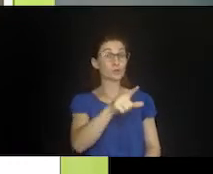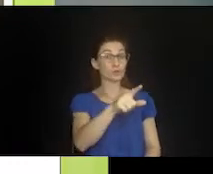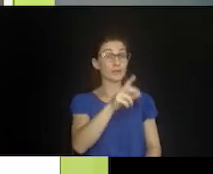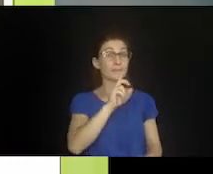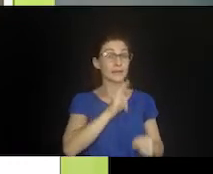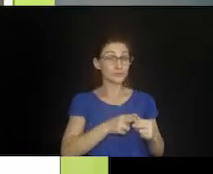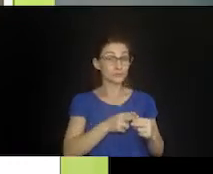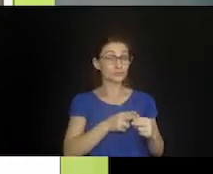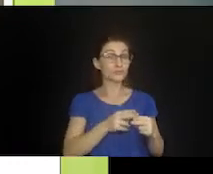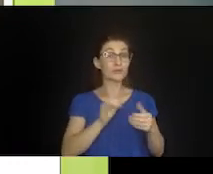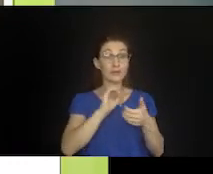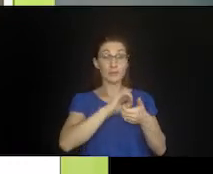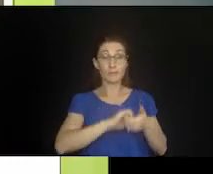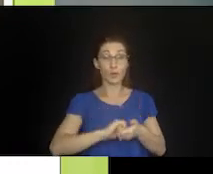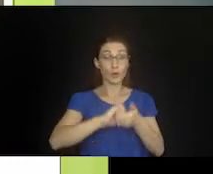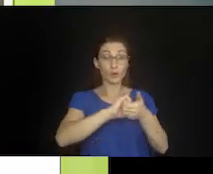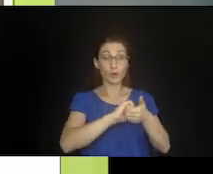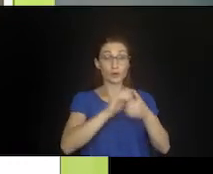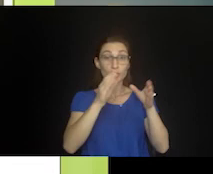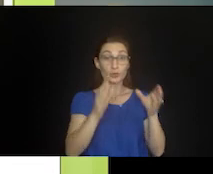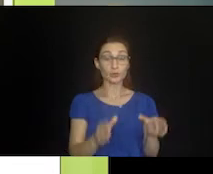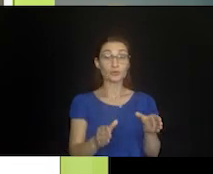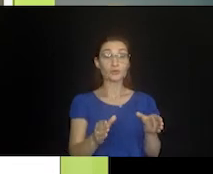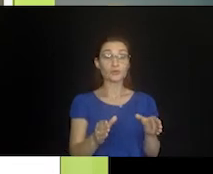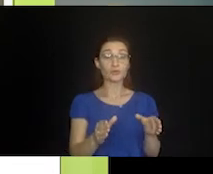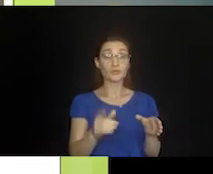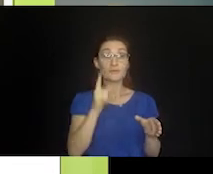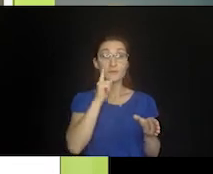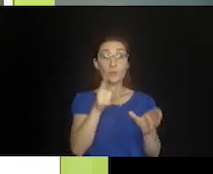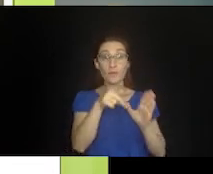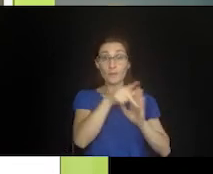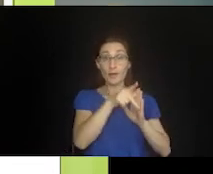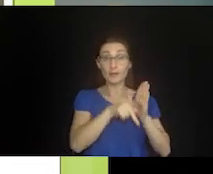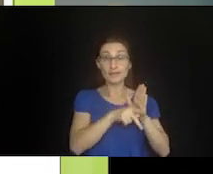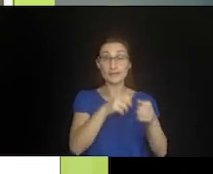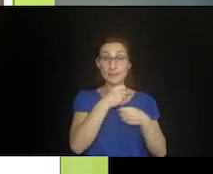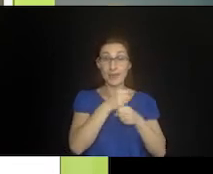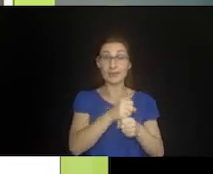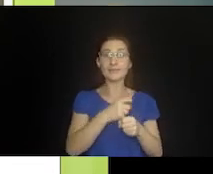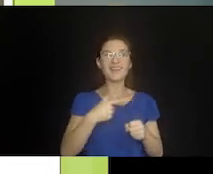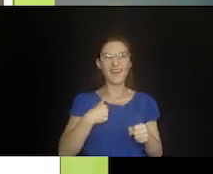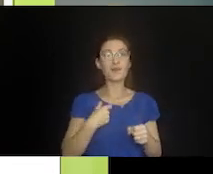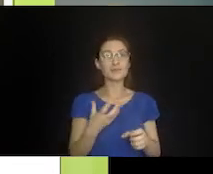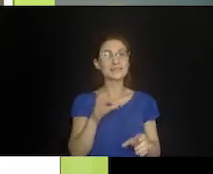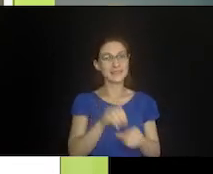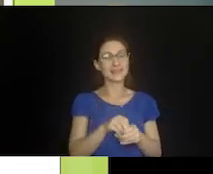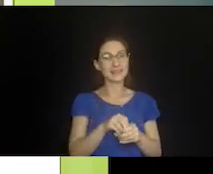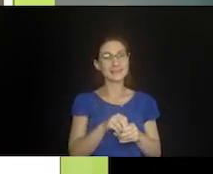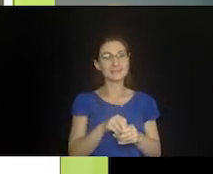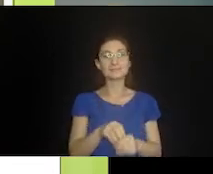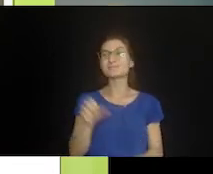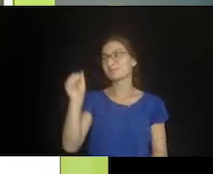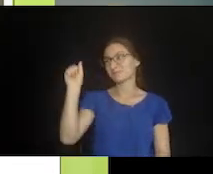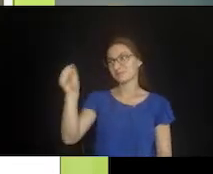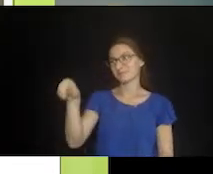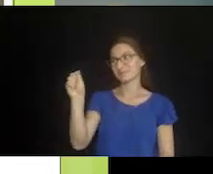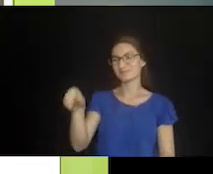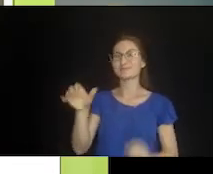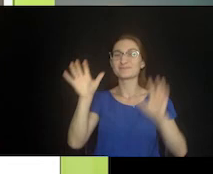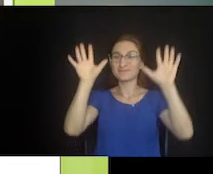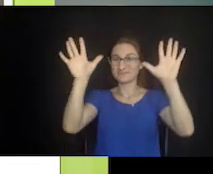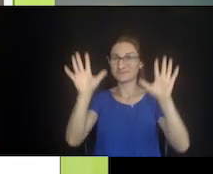I know you mentioned partners in policy making. I was in